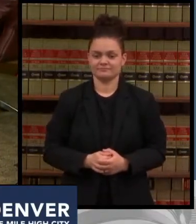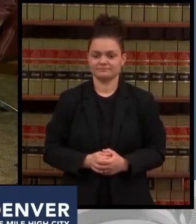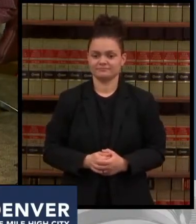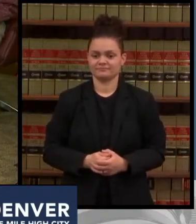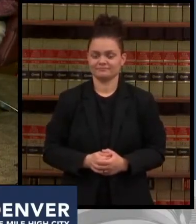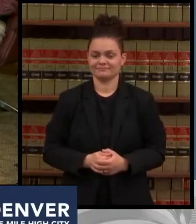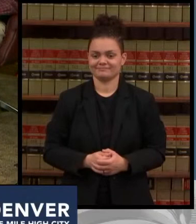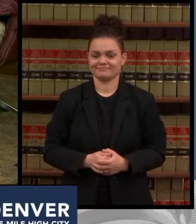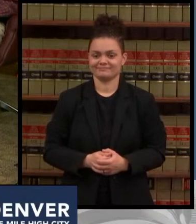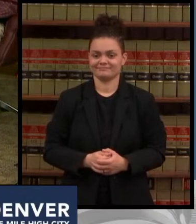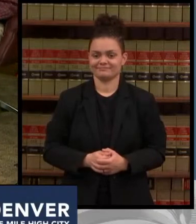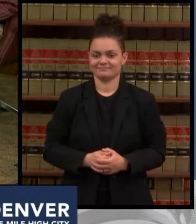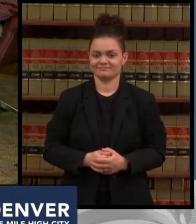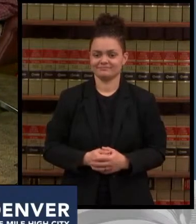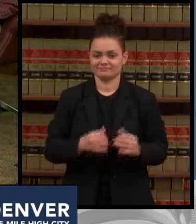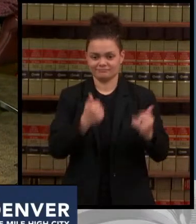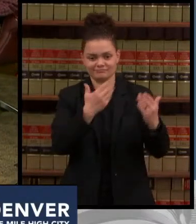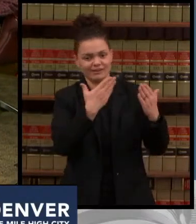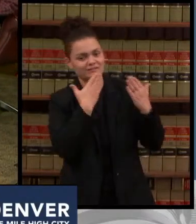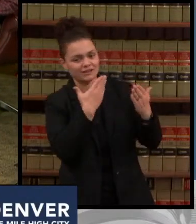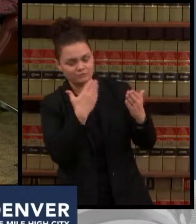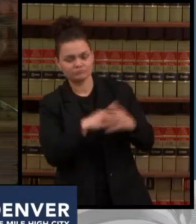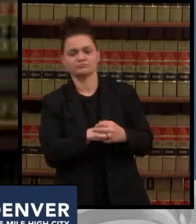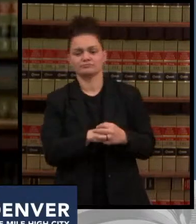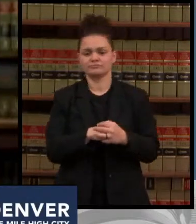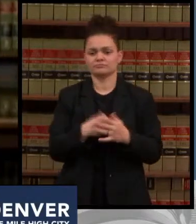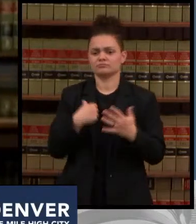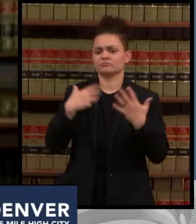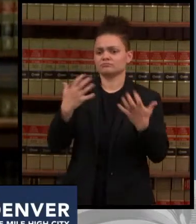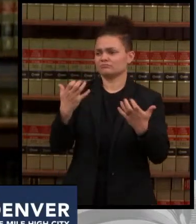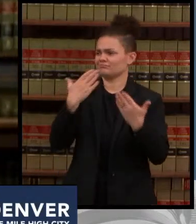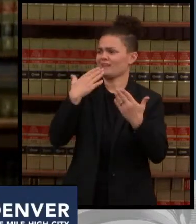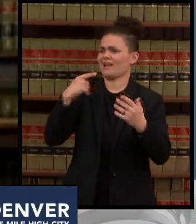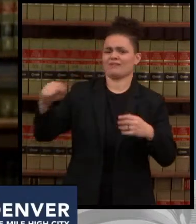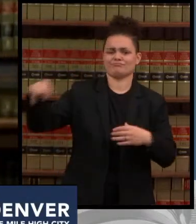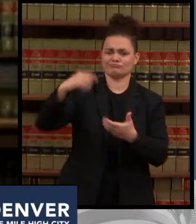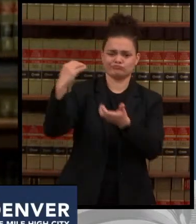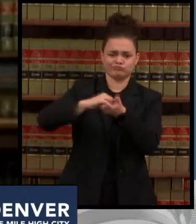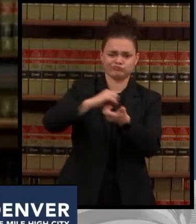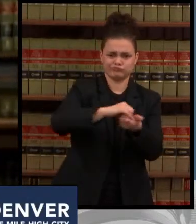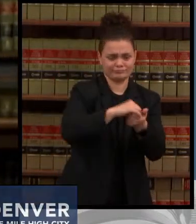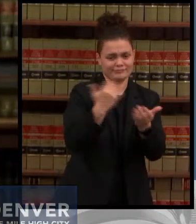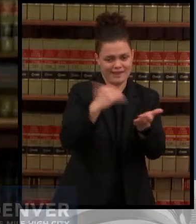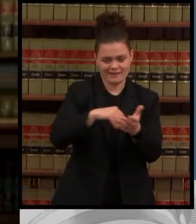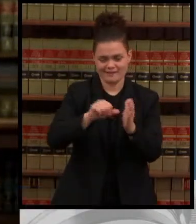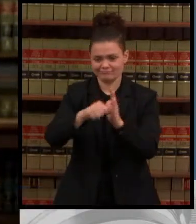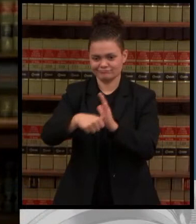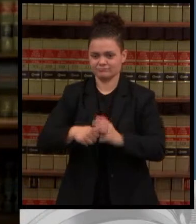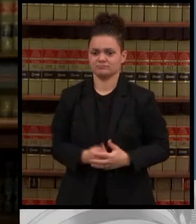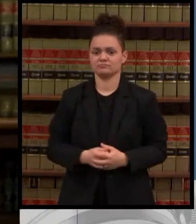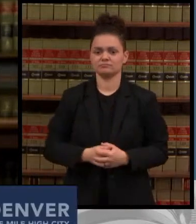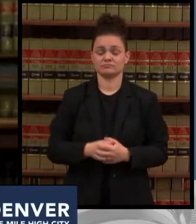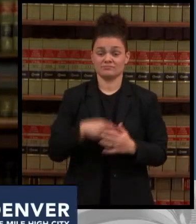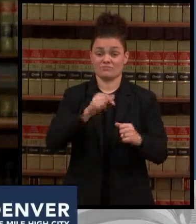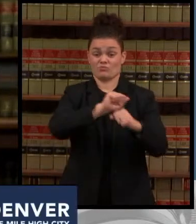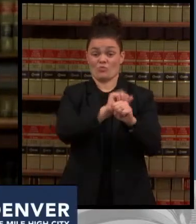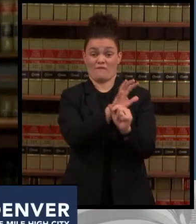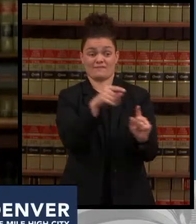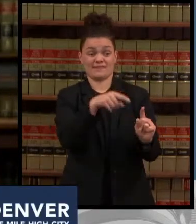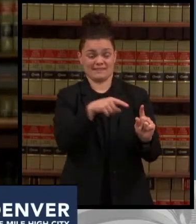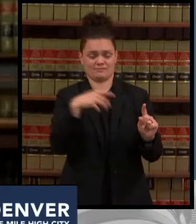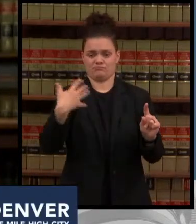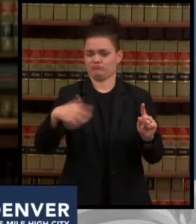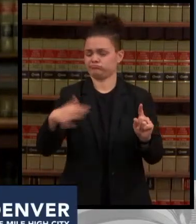Thank you. And I'd like to start by saying thank you to our partners. The impact of this pandemic on all of us has been